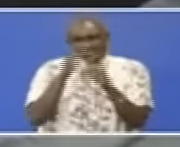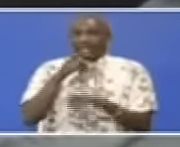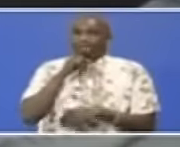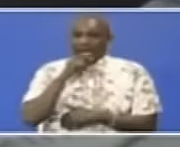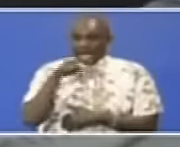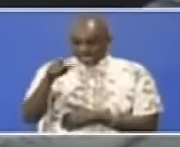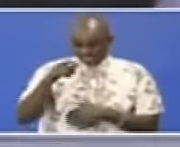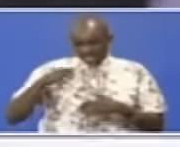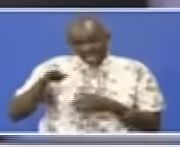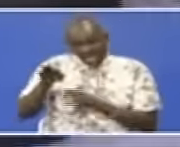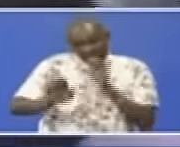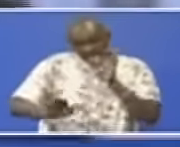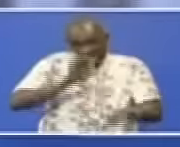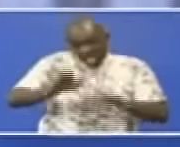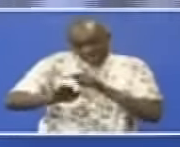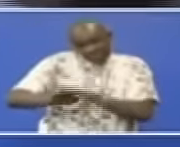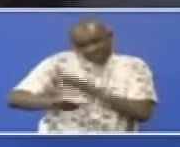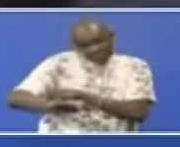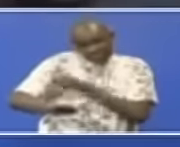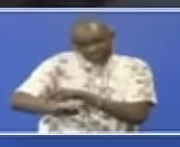inside this man's leg.